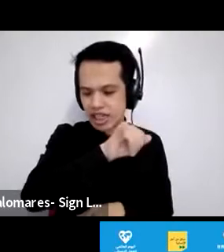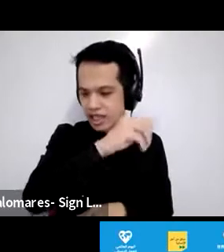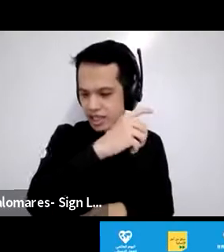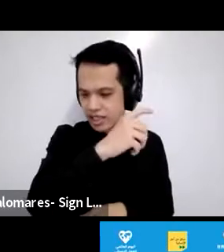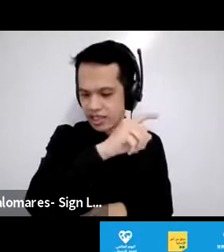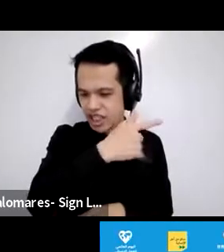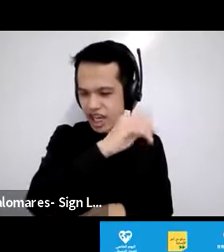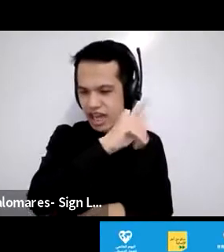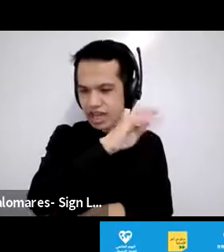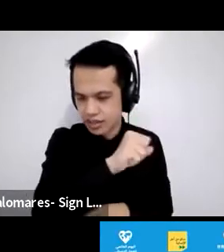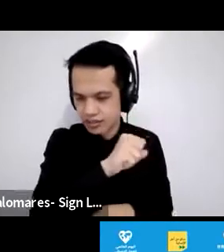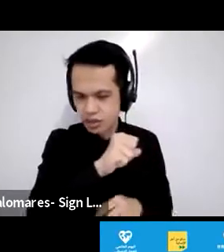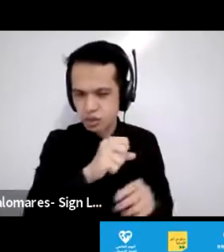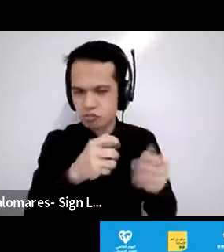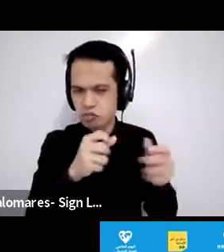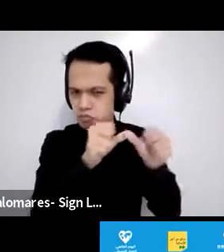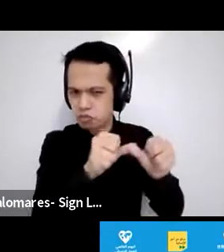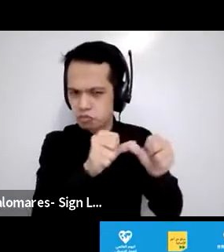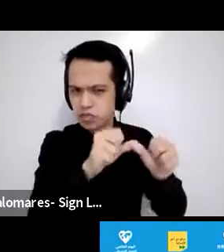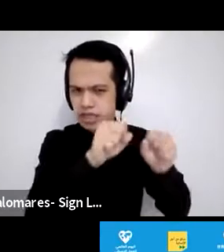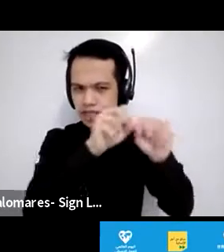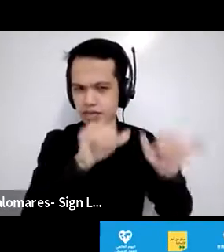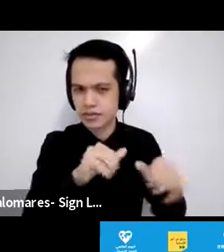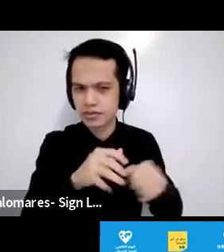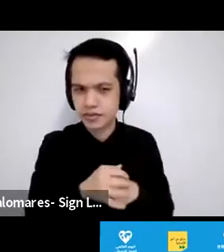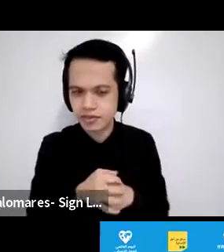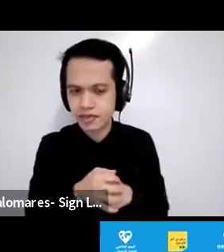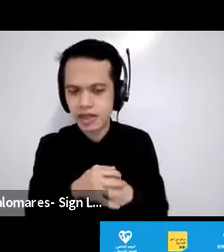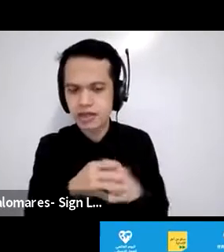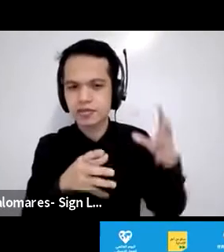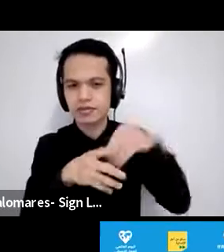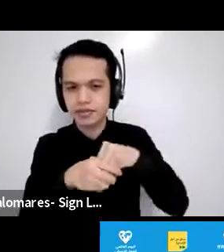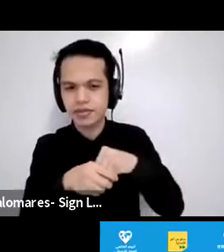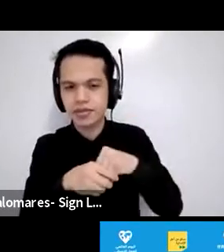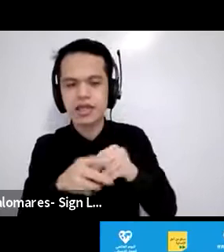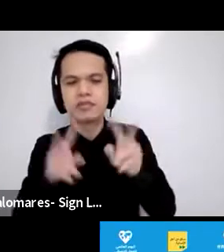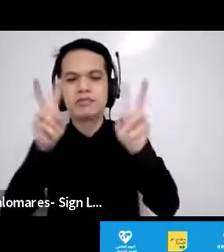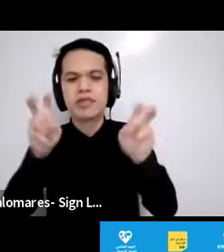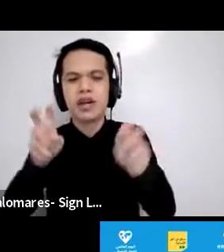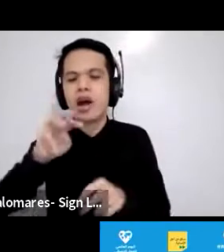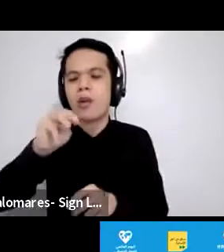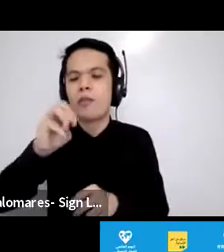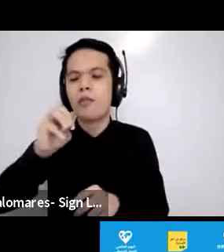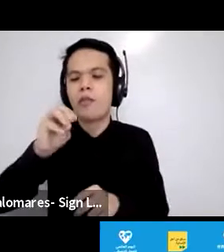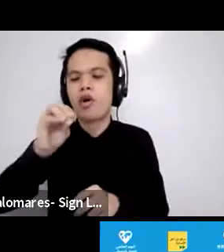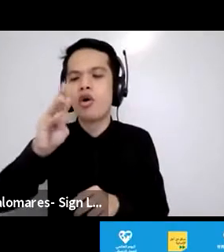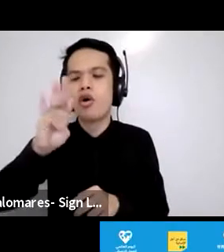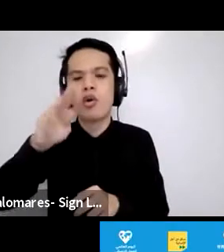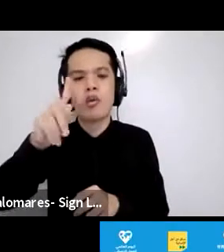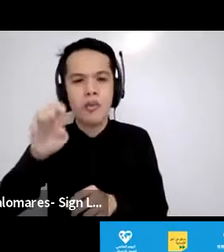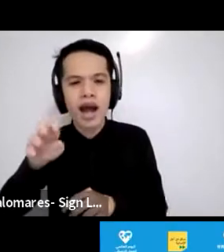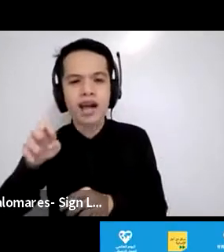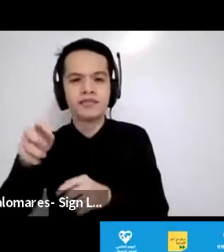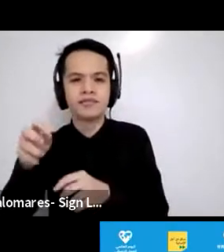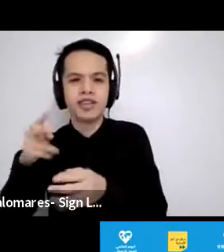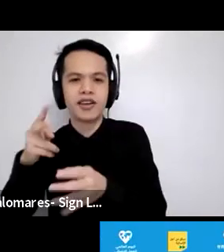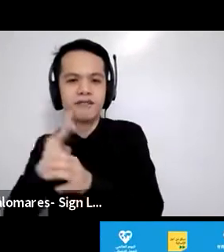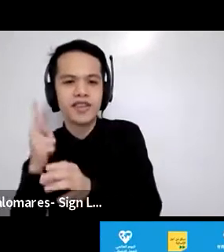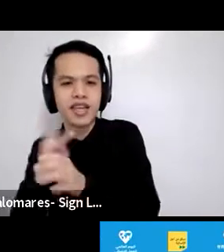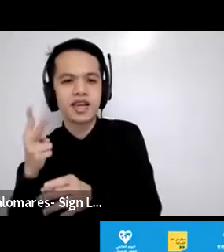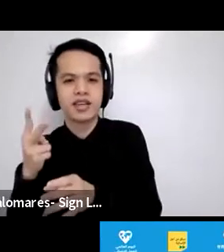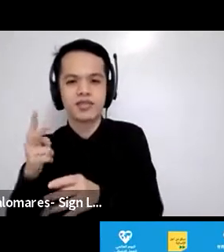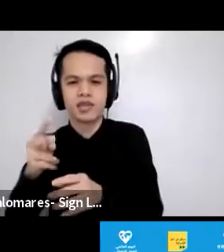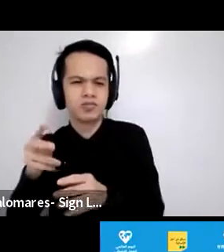system wherein part of that is what we call the Mobile Operations Vehicles for Emergency, or